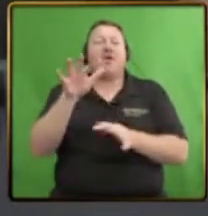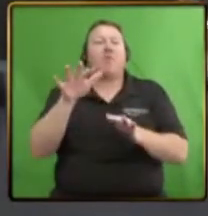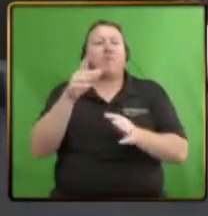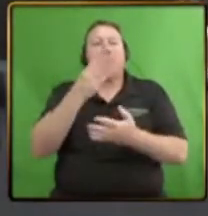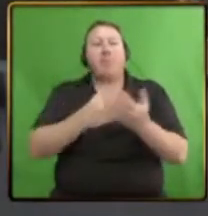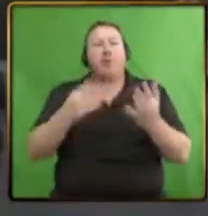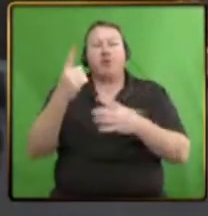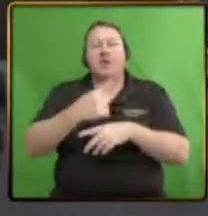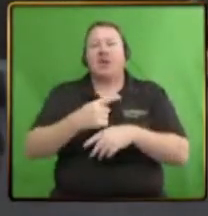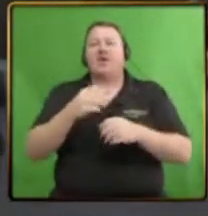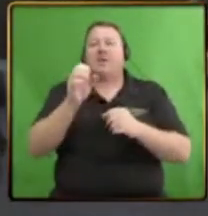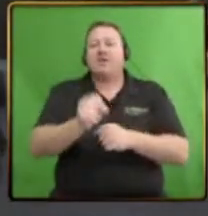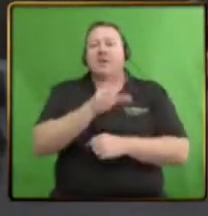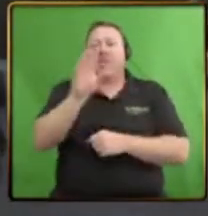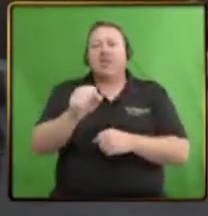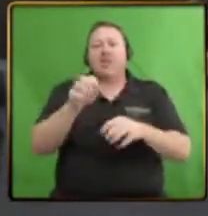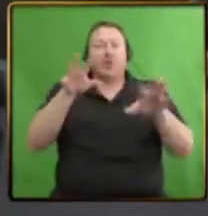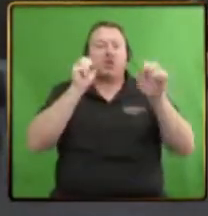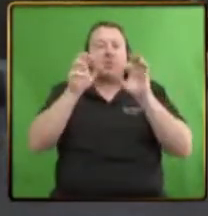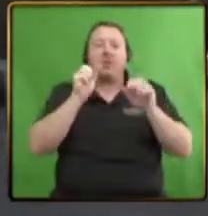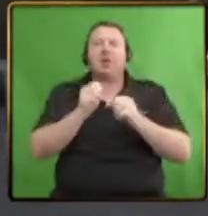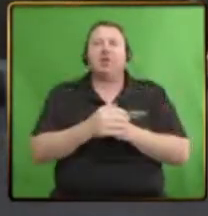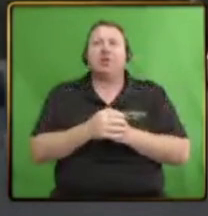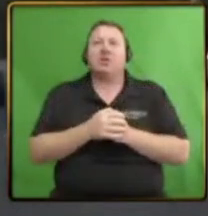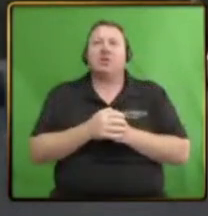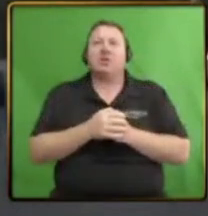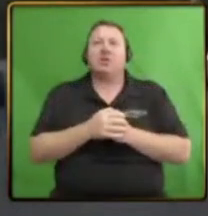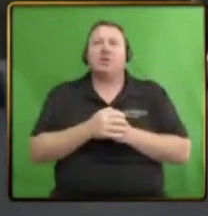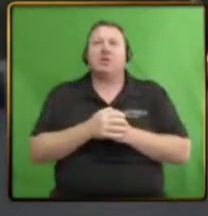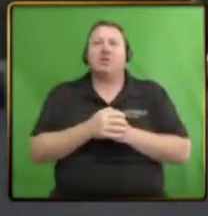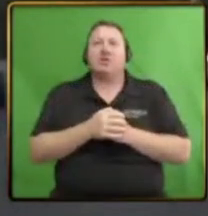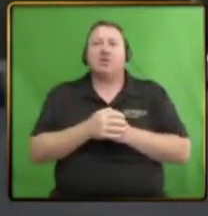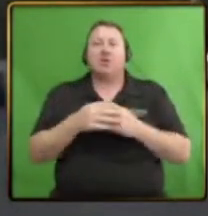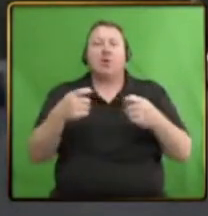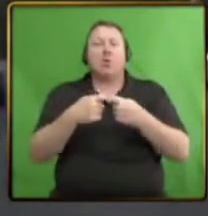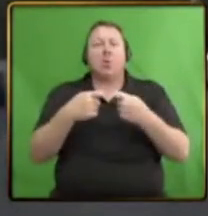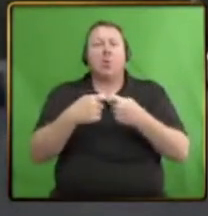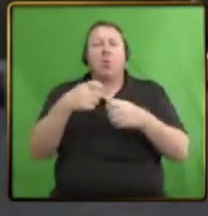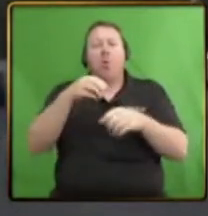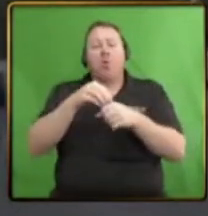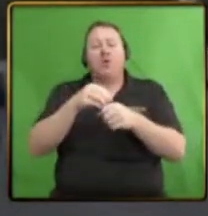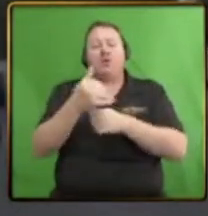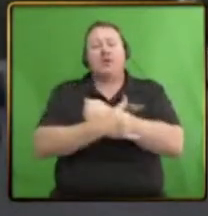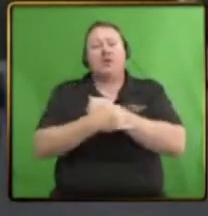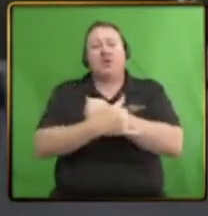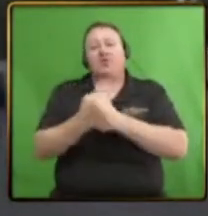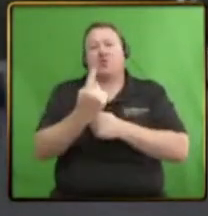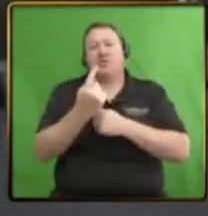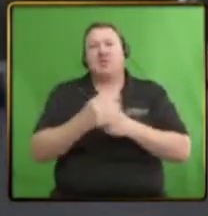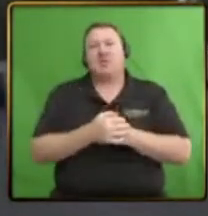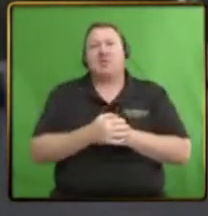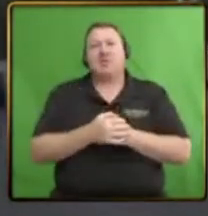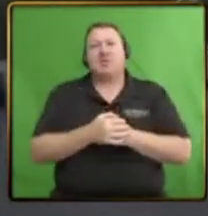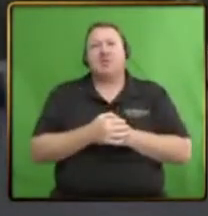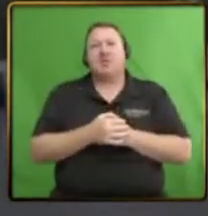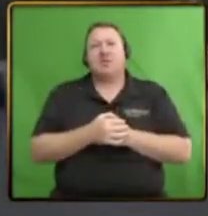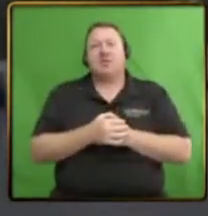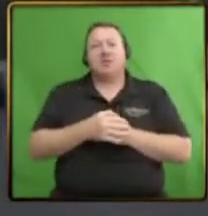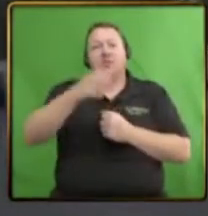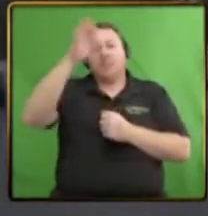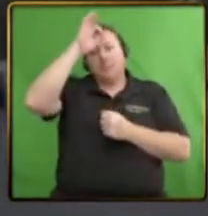South Africans are experiencing is, for all practical purposes, a war in our own country. Law enforcement